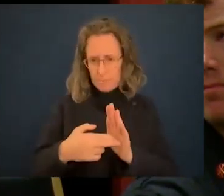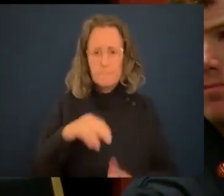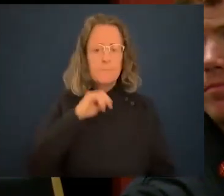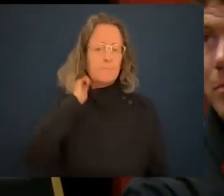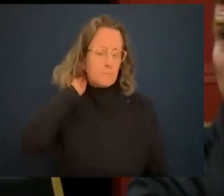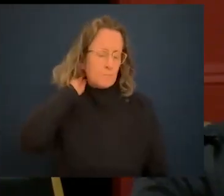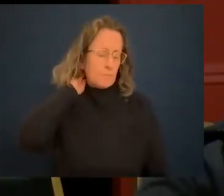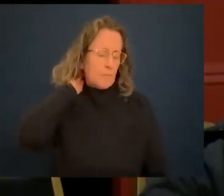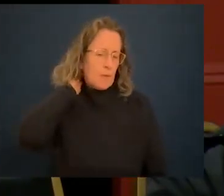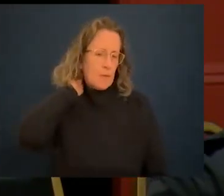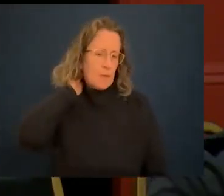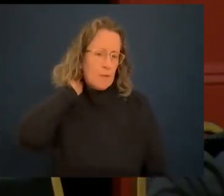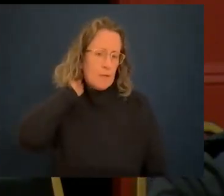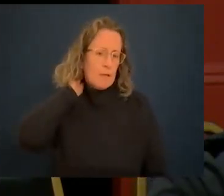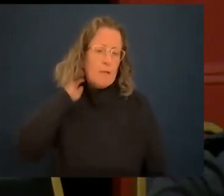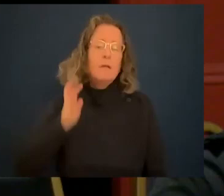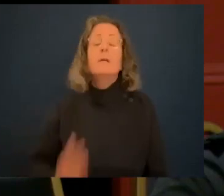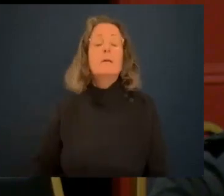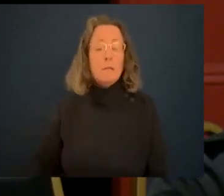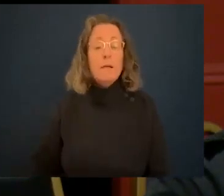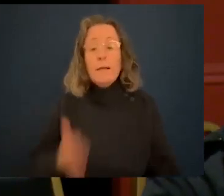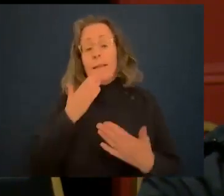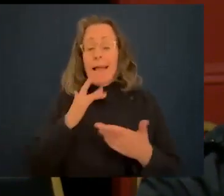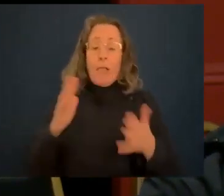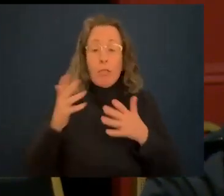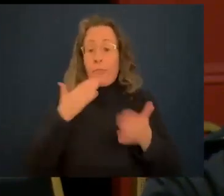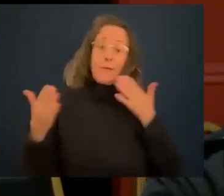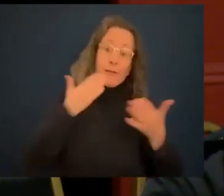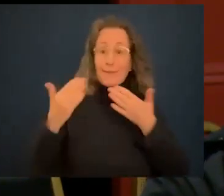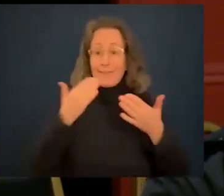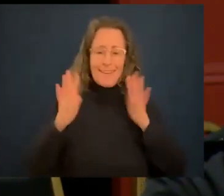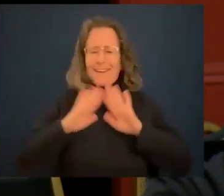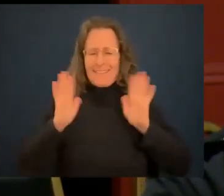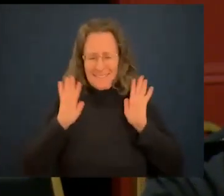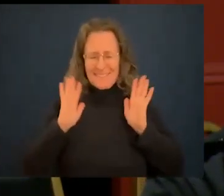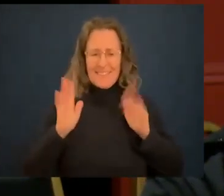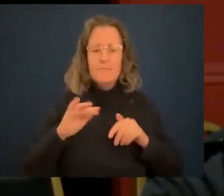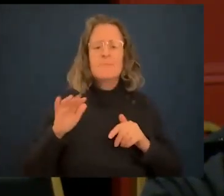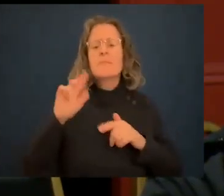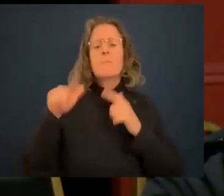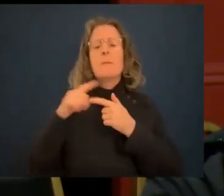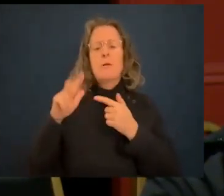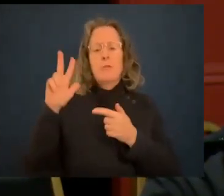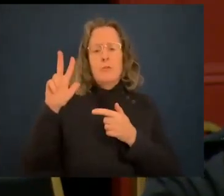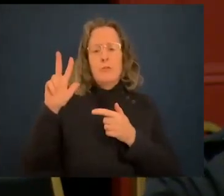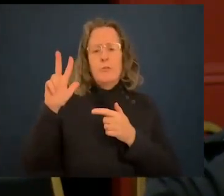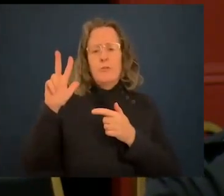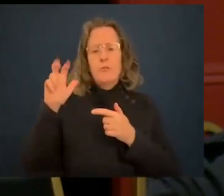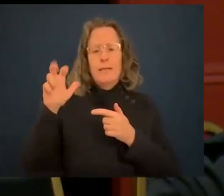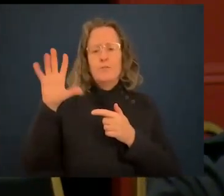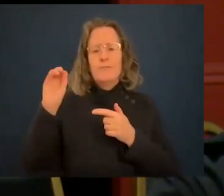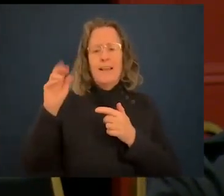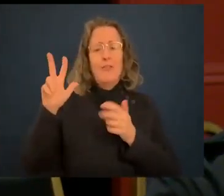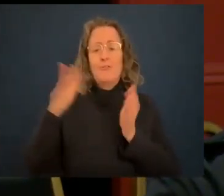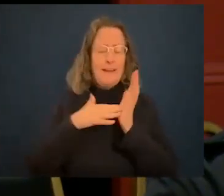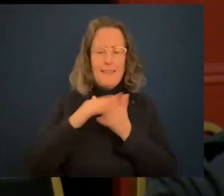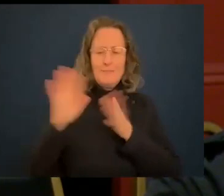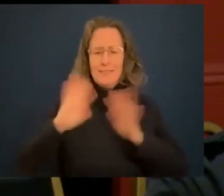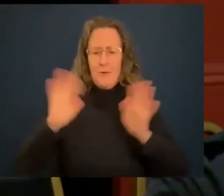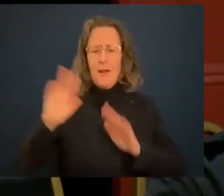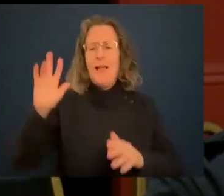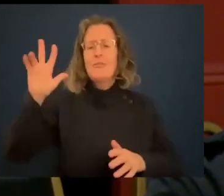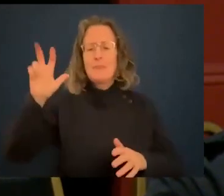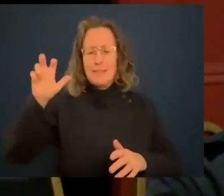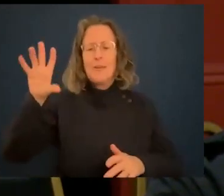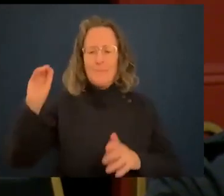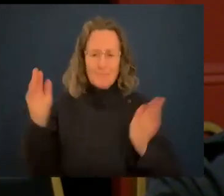anyway I won't think go on thanking but I this is about the 35 000. yeah 350 000. it's a cheap fireman I'm